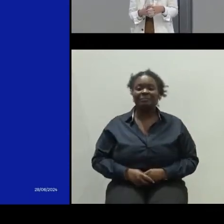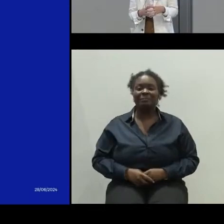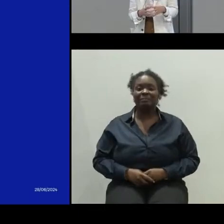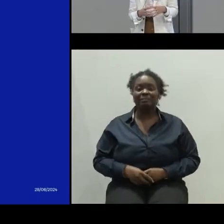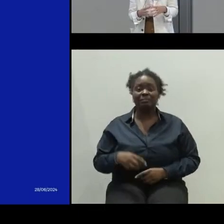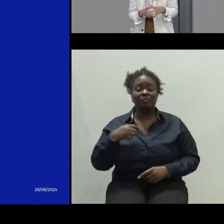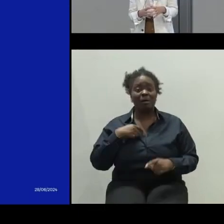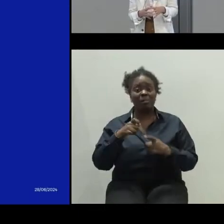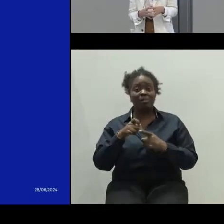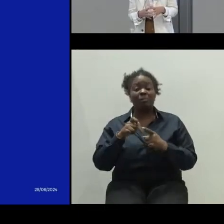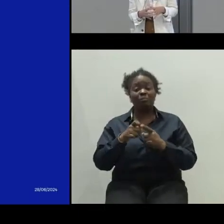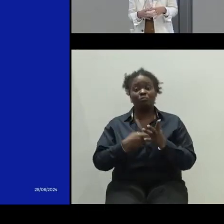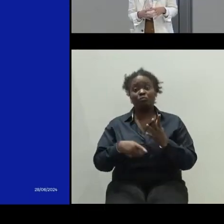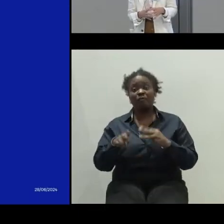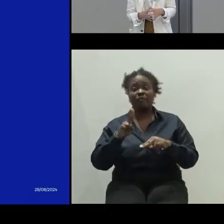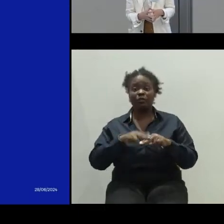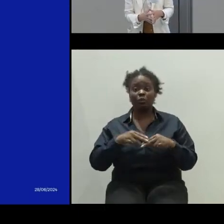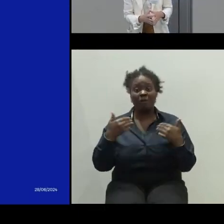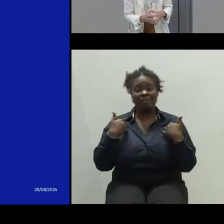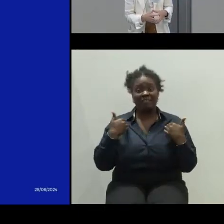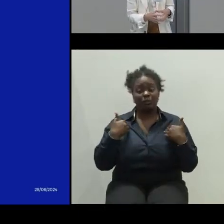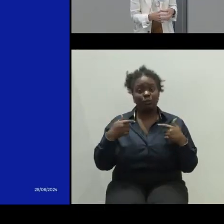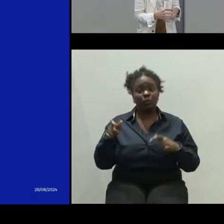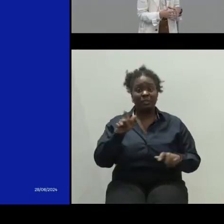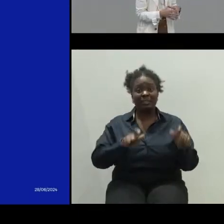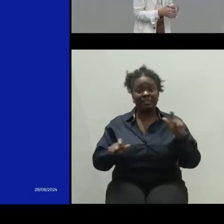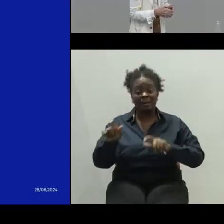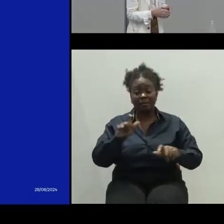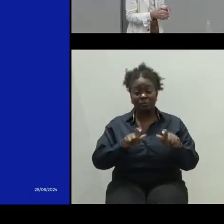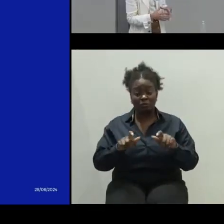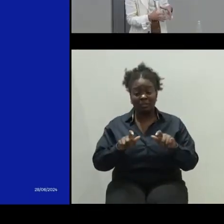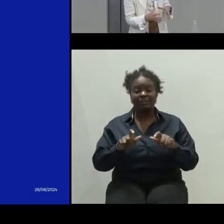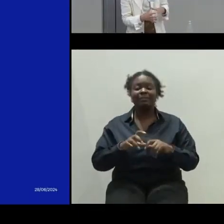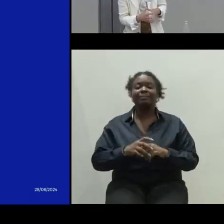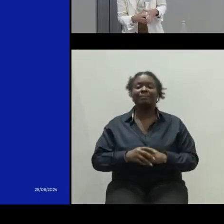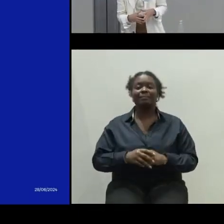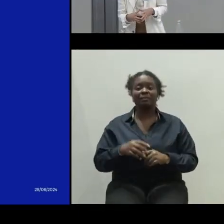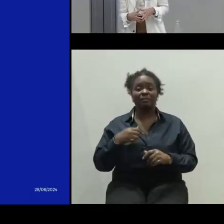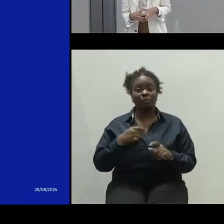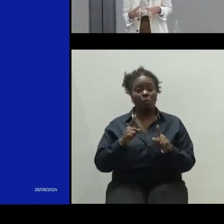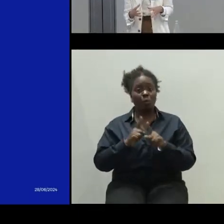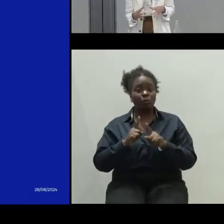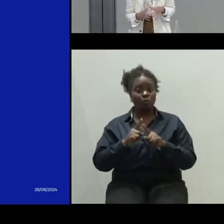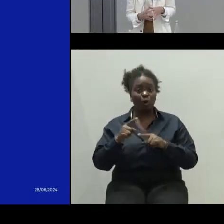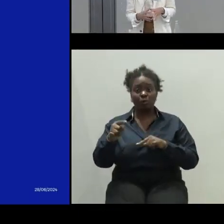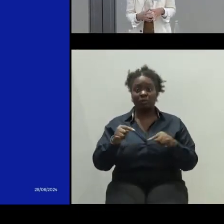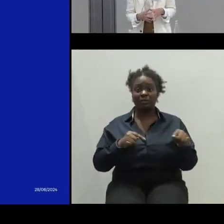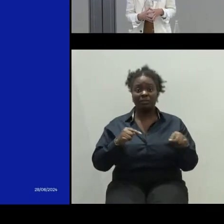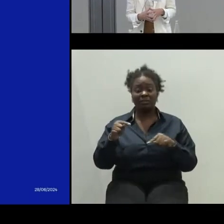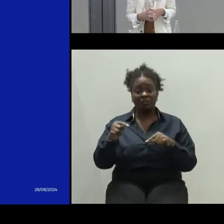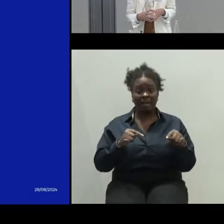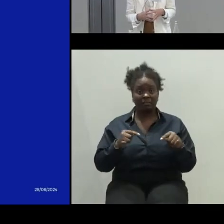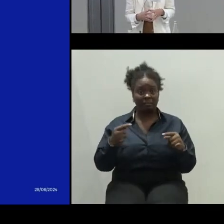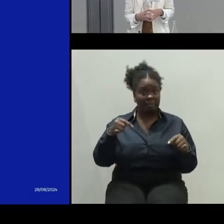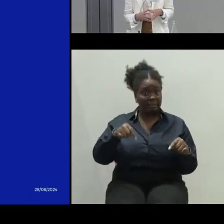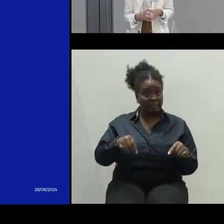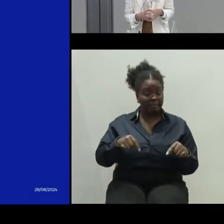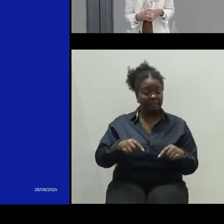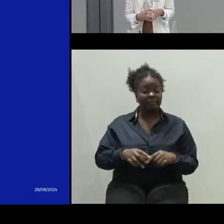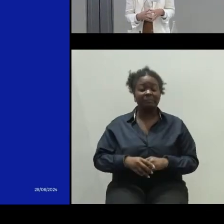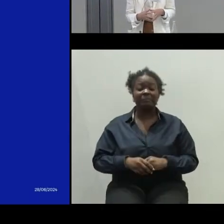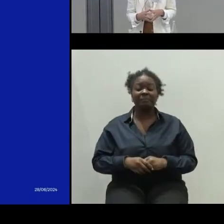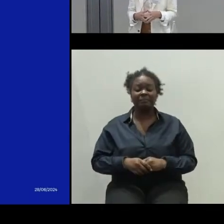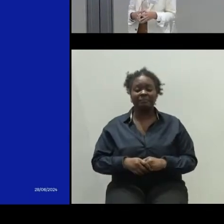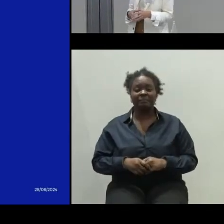I'm a professor of physical chemistry in the Department of Chemical Engineering. And I'm also the director of IMSE, the Institute for Molecular Science